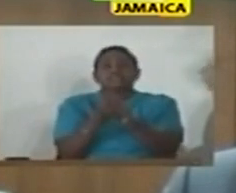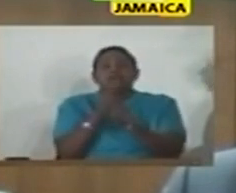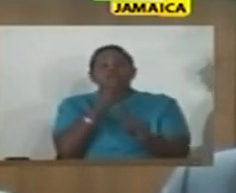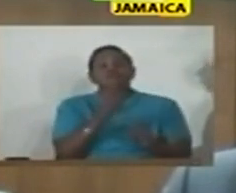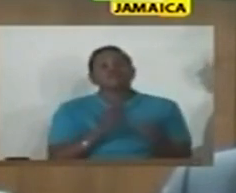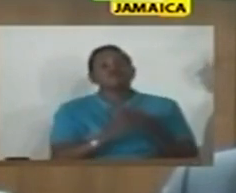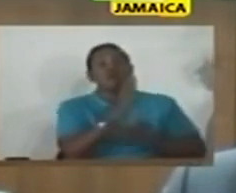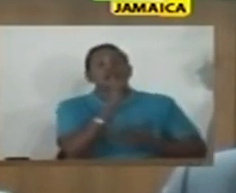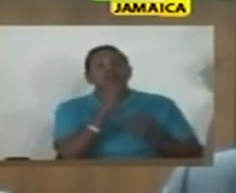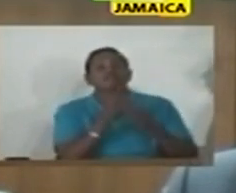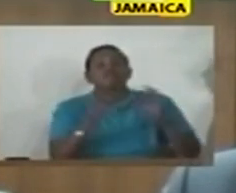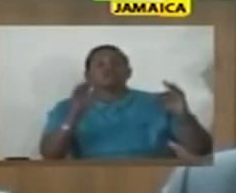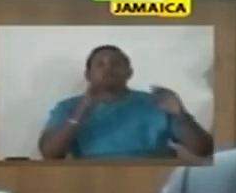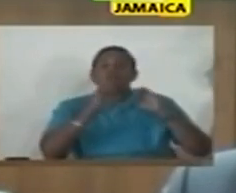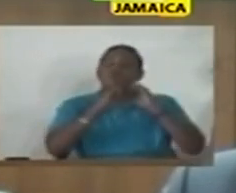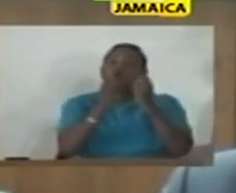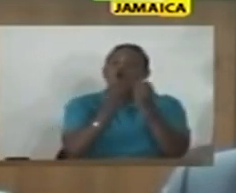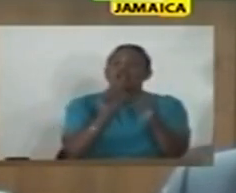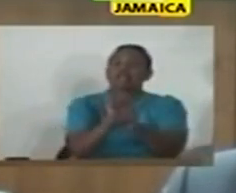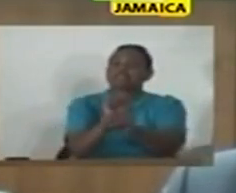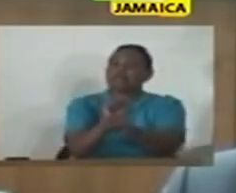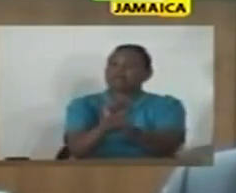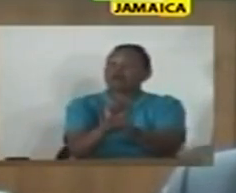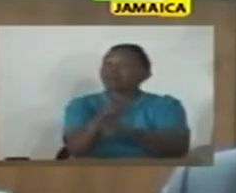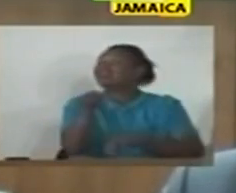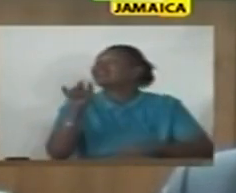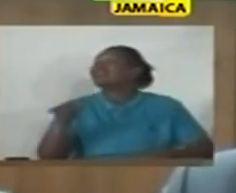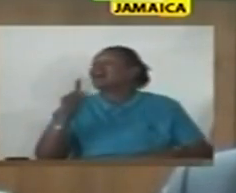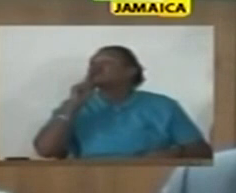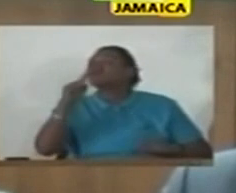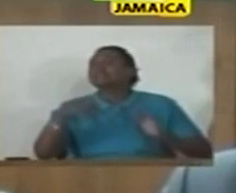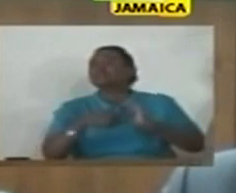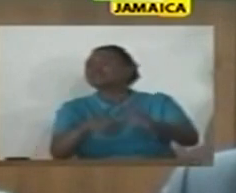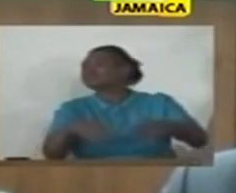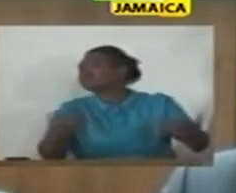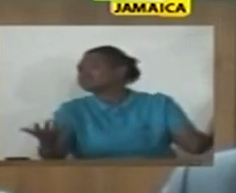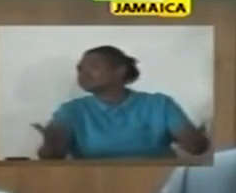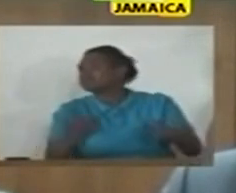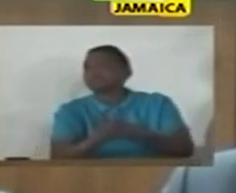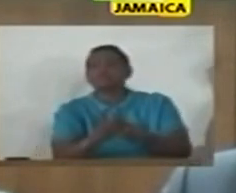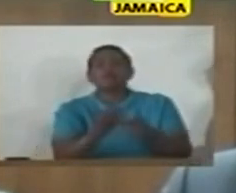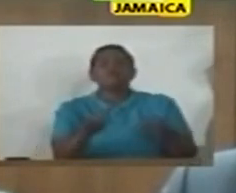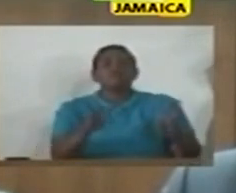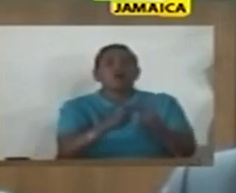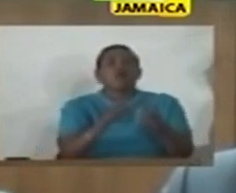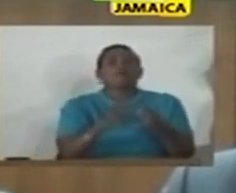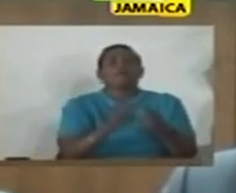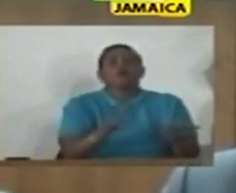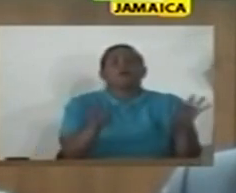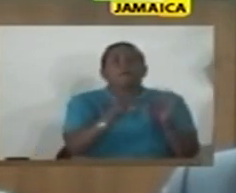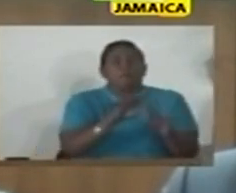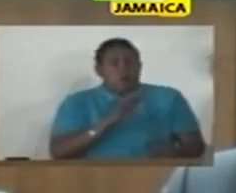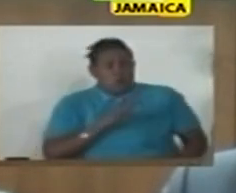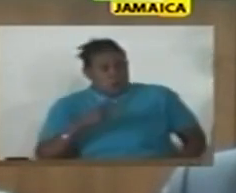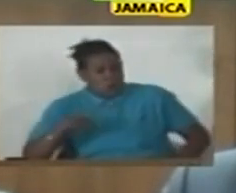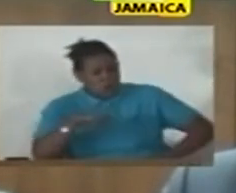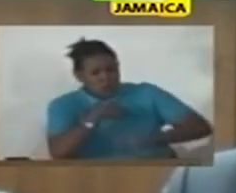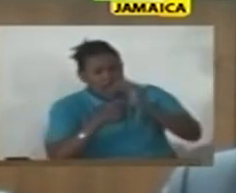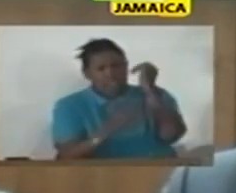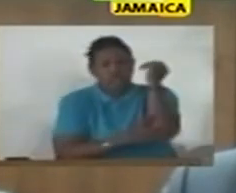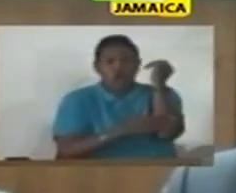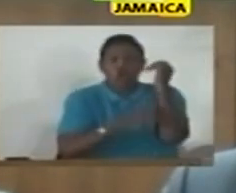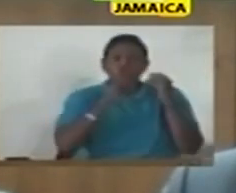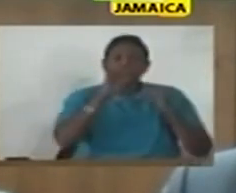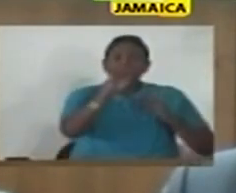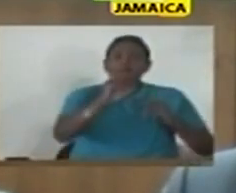and freedom of organized labor. This is a demonstration of the value and importance that we as a country place